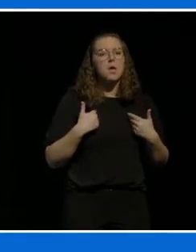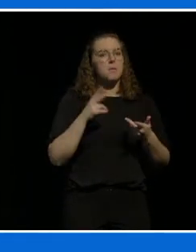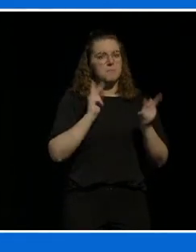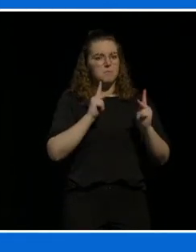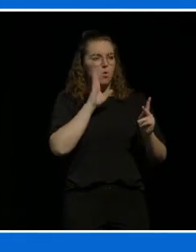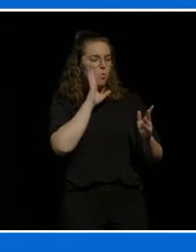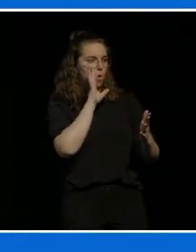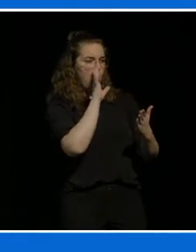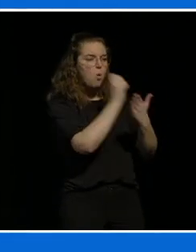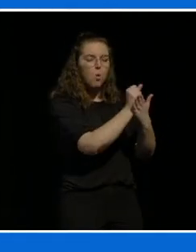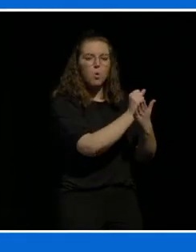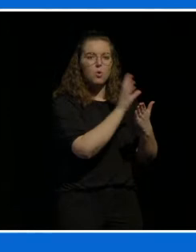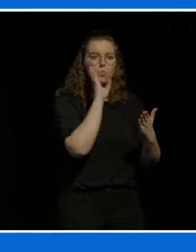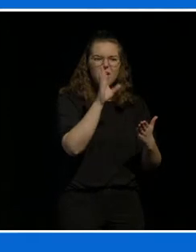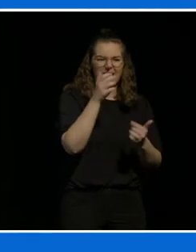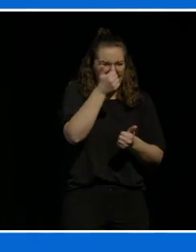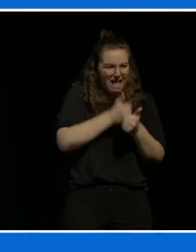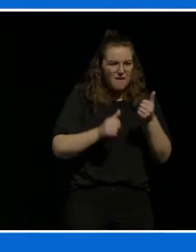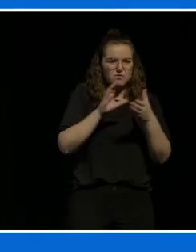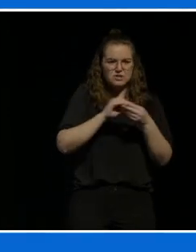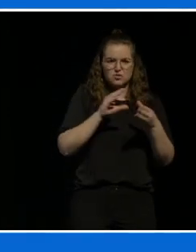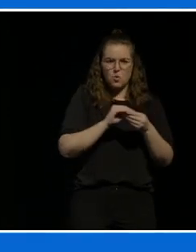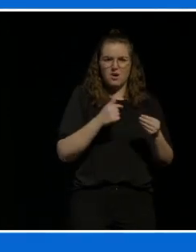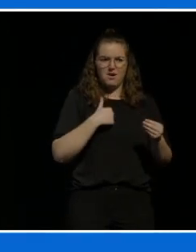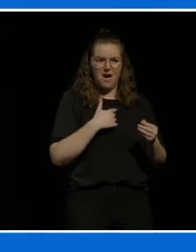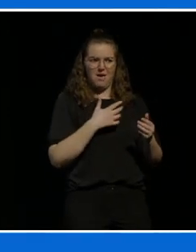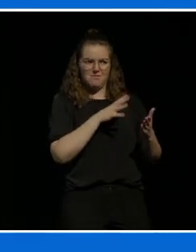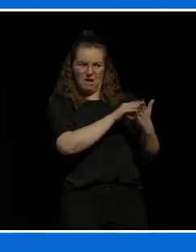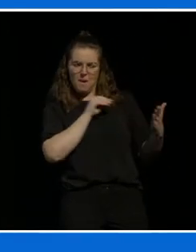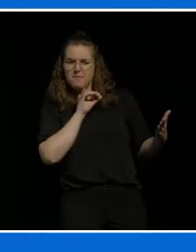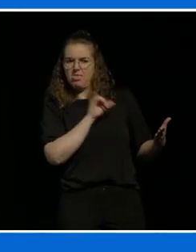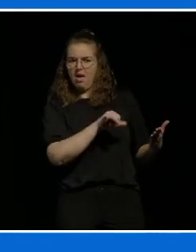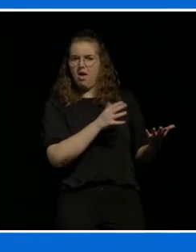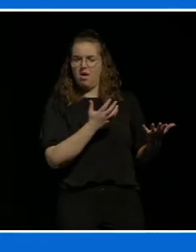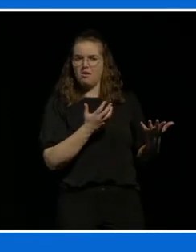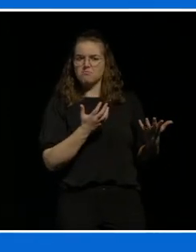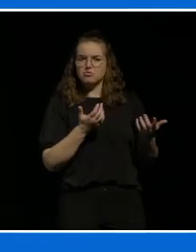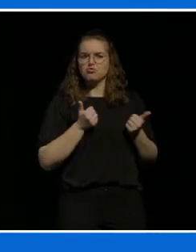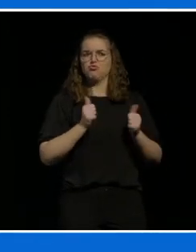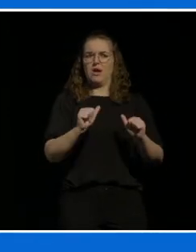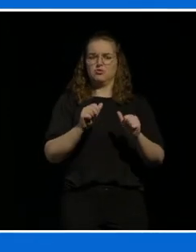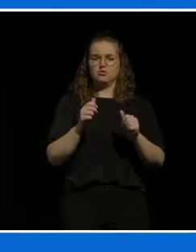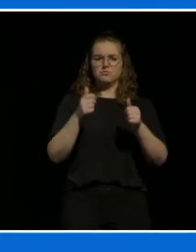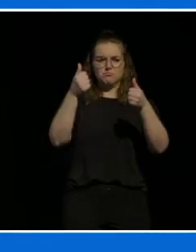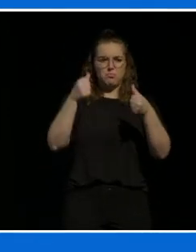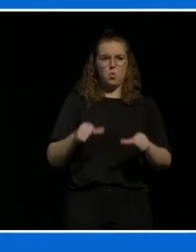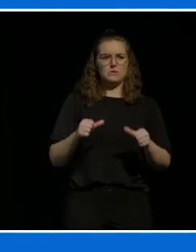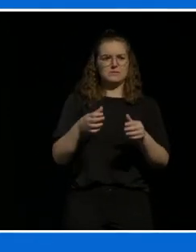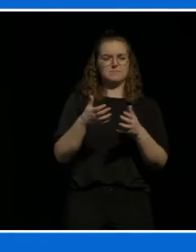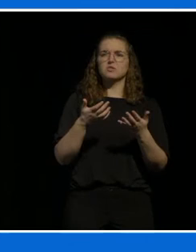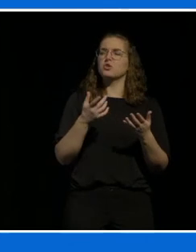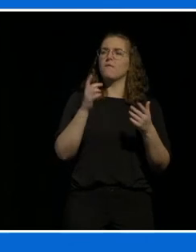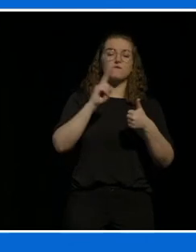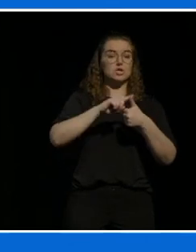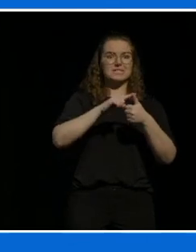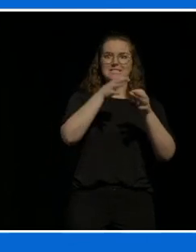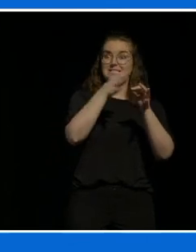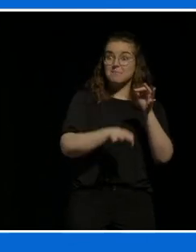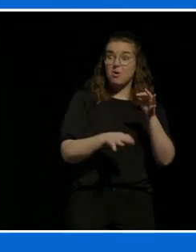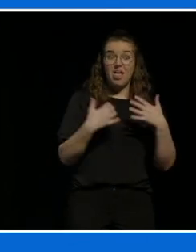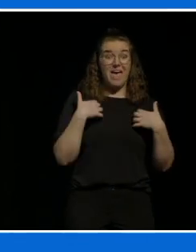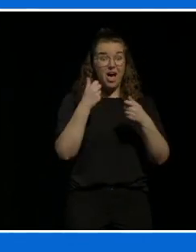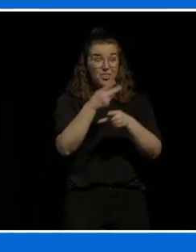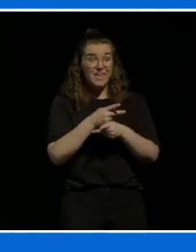make, I try and keep it very personal and use that model if it's kind of a storytelling model. So it's how do you get a simple idea? Healthcare,